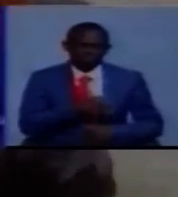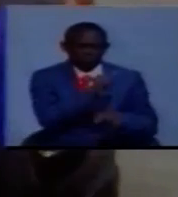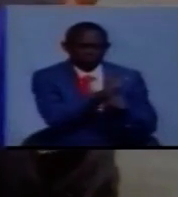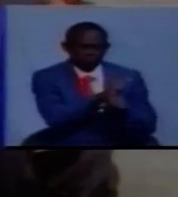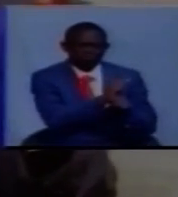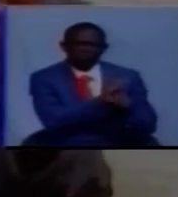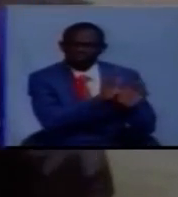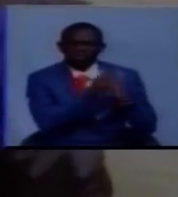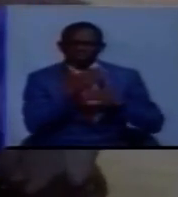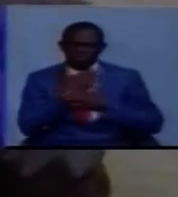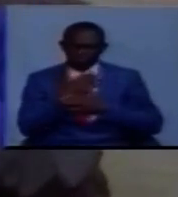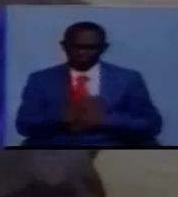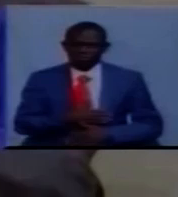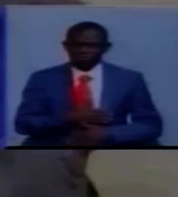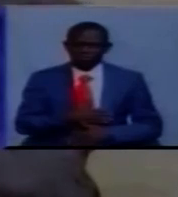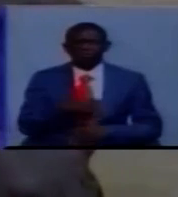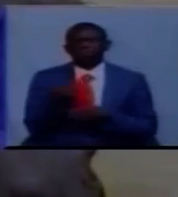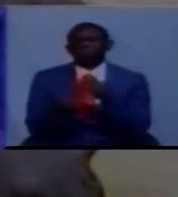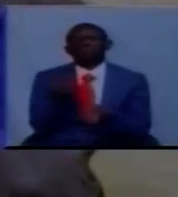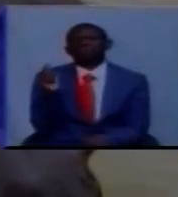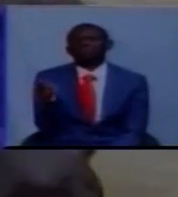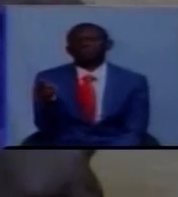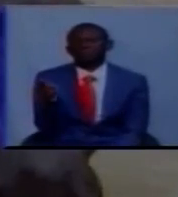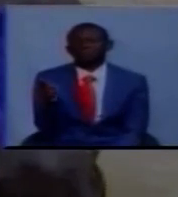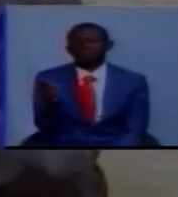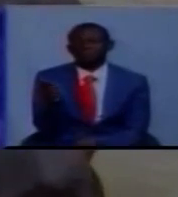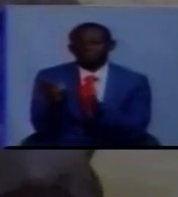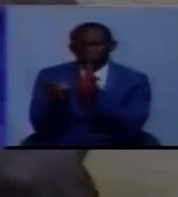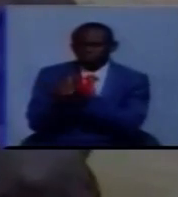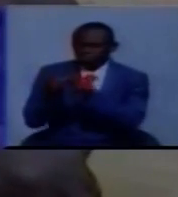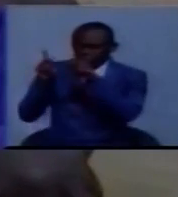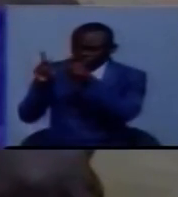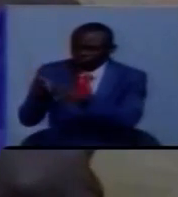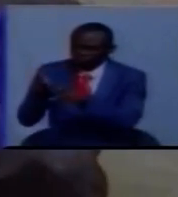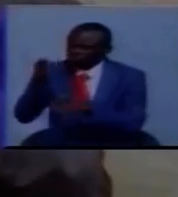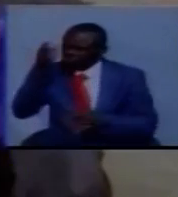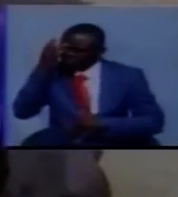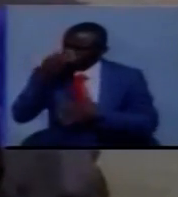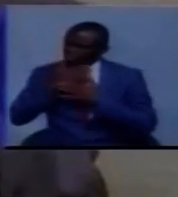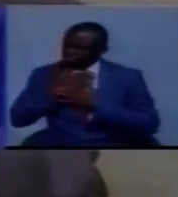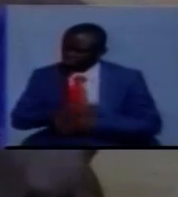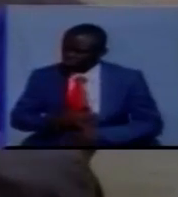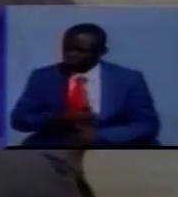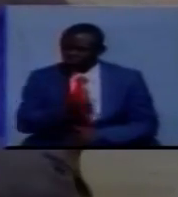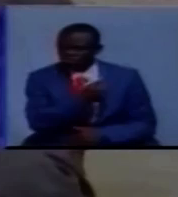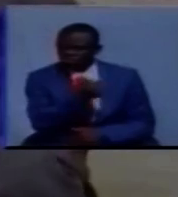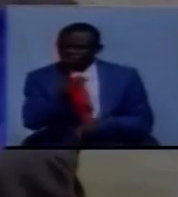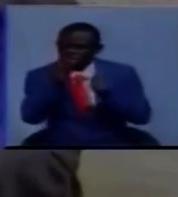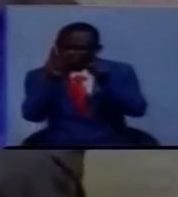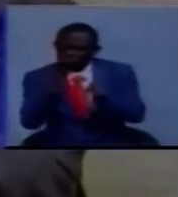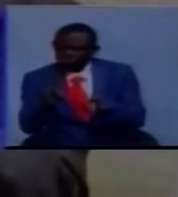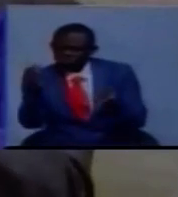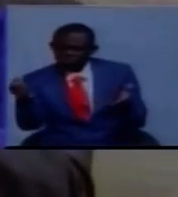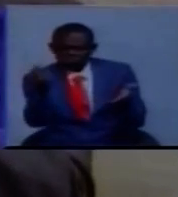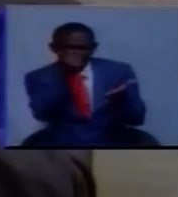leave for a long period and you would like an anchor, which you can't find any skill around here, then you can get somebody on a temporary basis